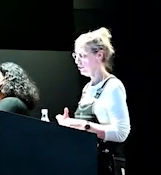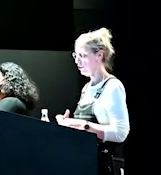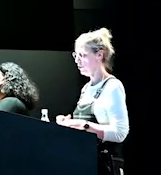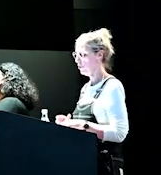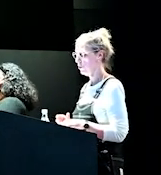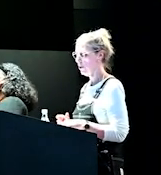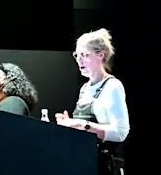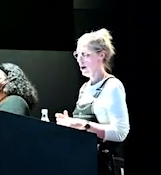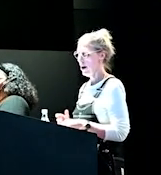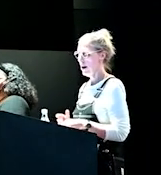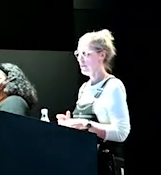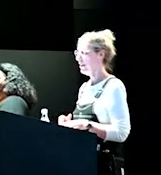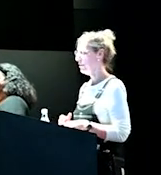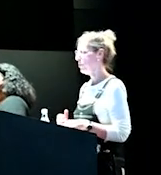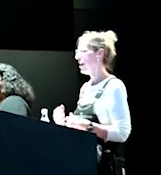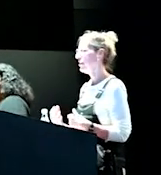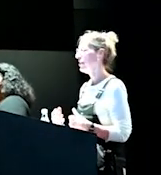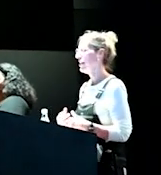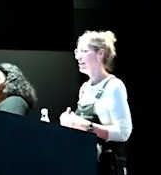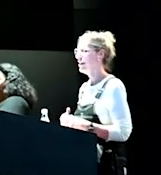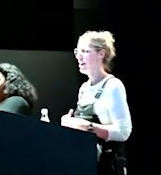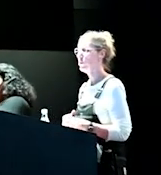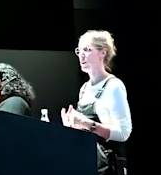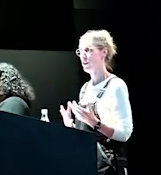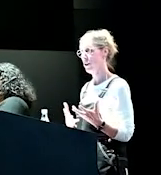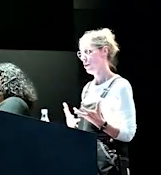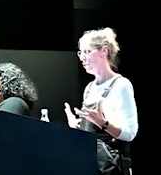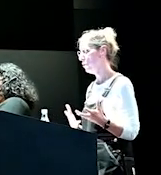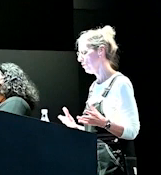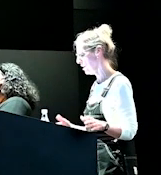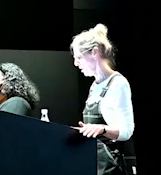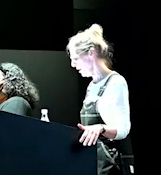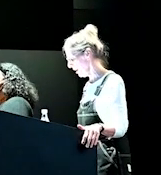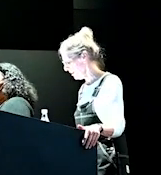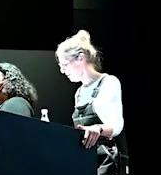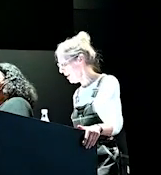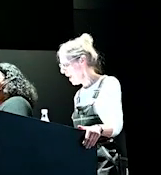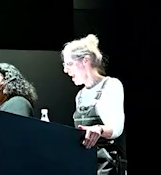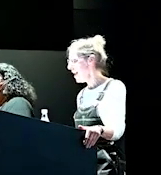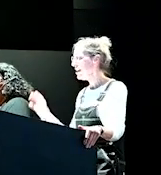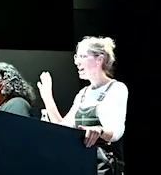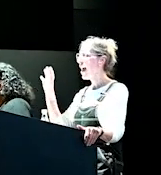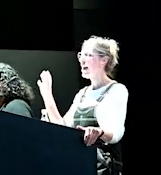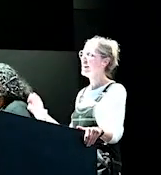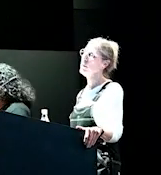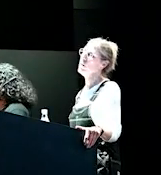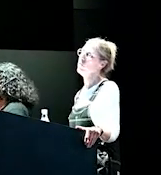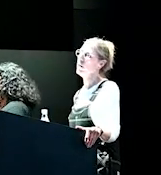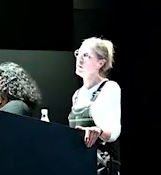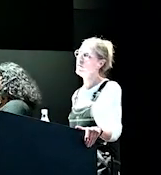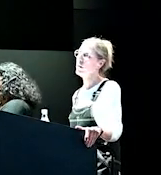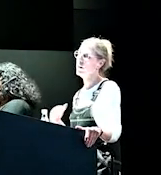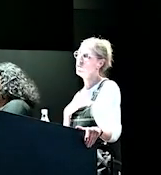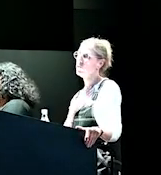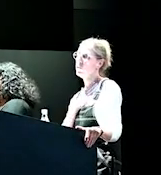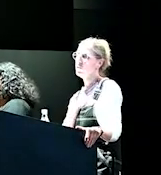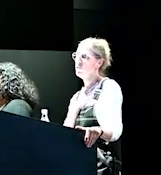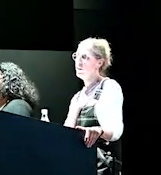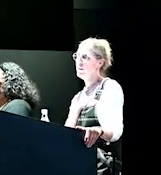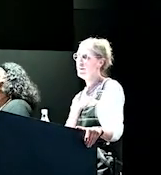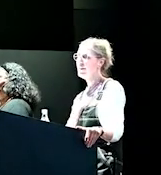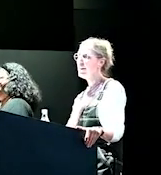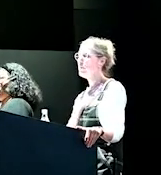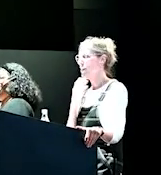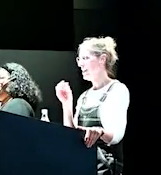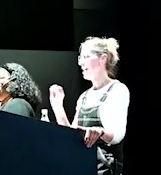materials to inspire and connect with a new, fresh audience, and yet keeping very, very true